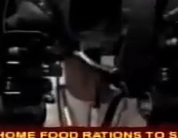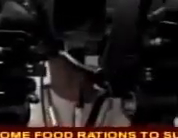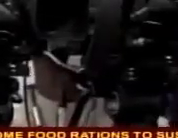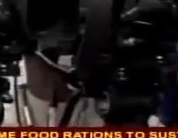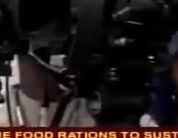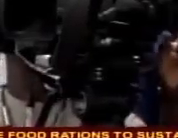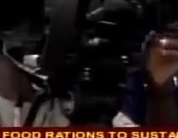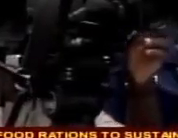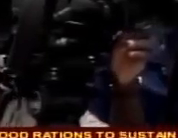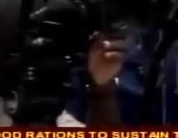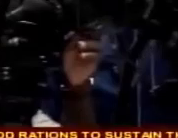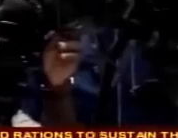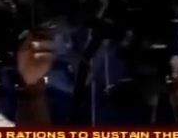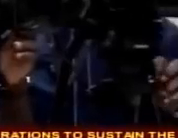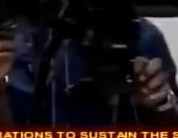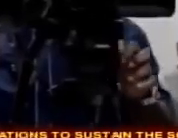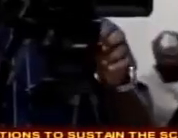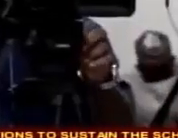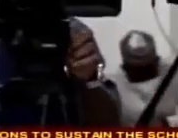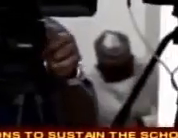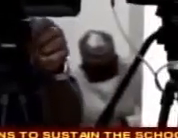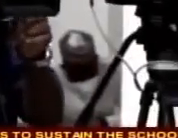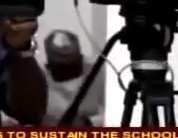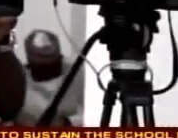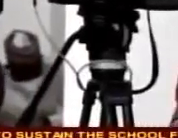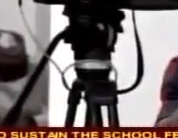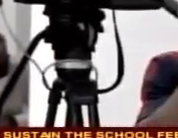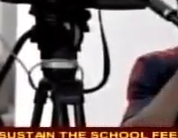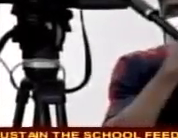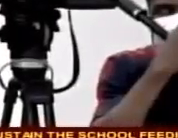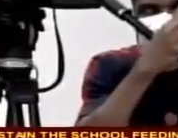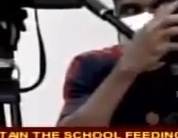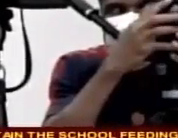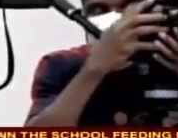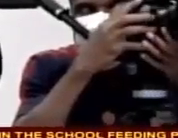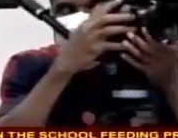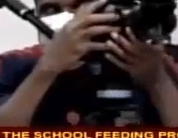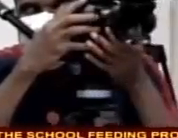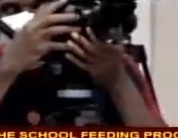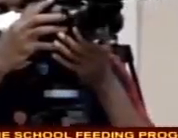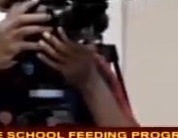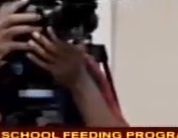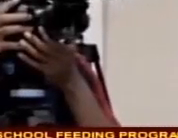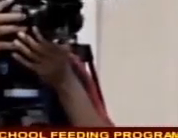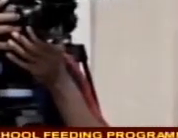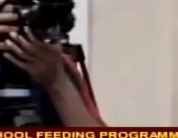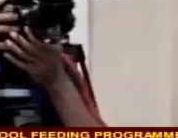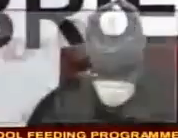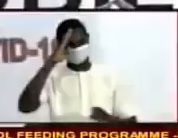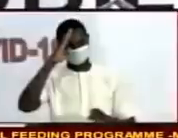Mr. Chairman, members of the PTF COVID-19, gentlemen of the